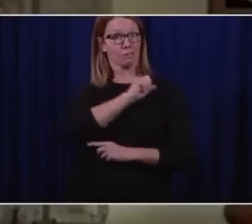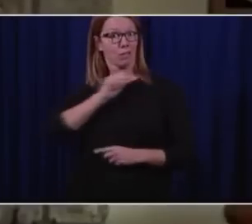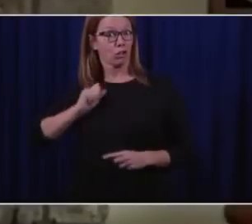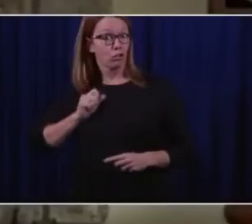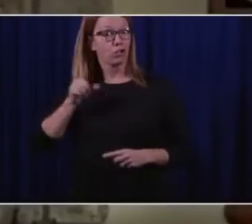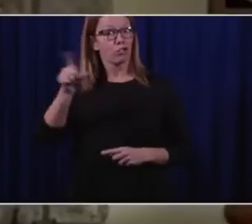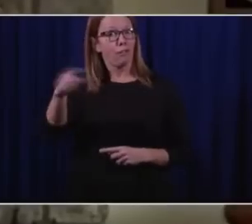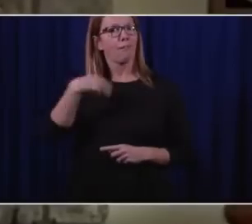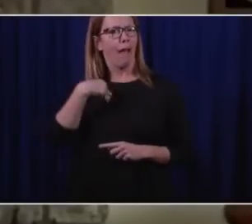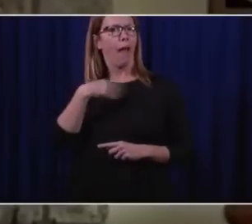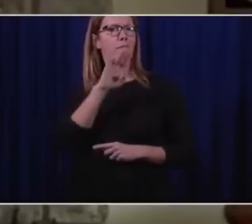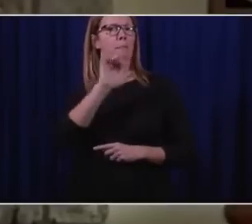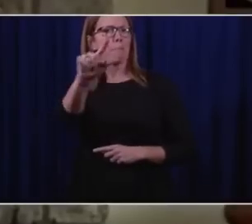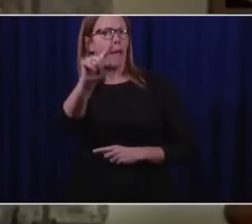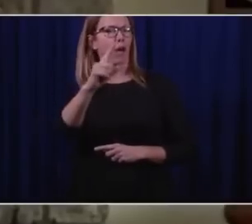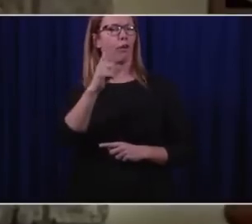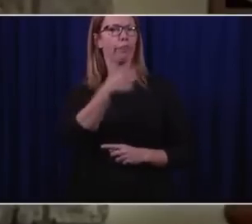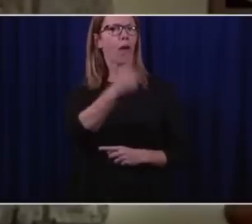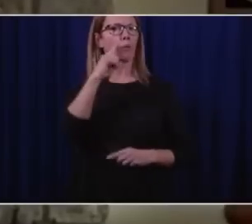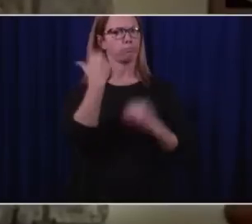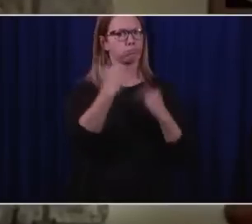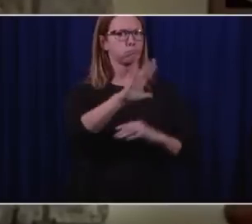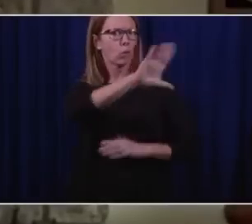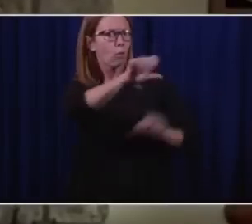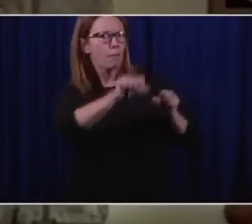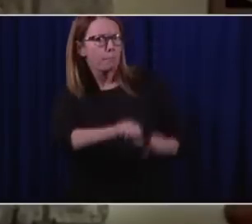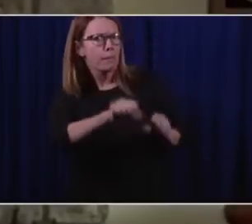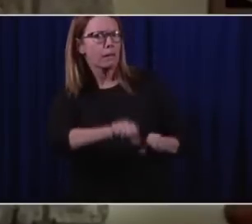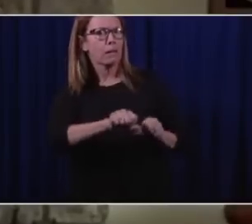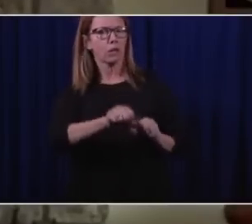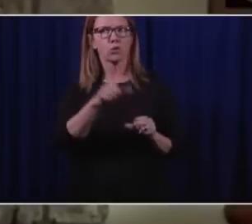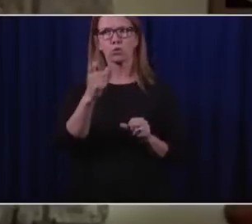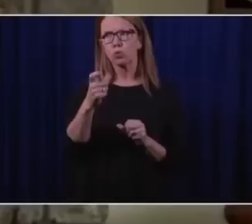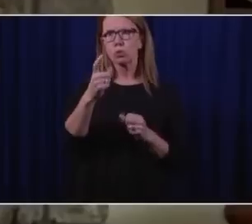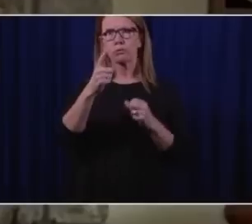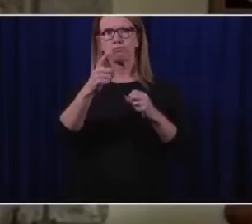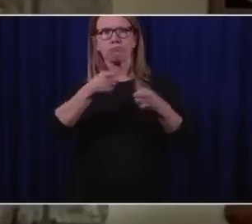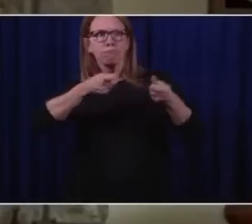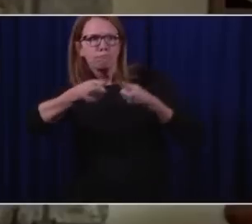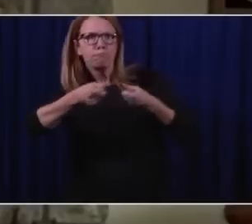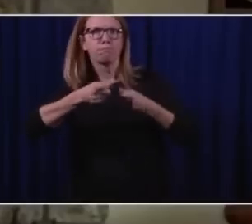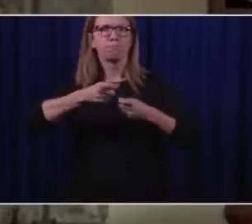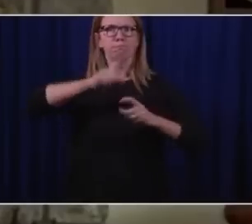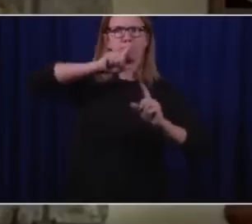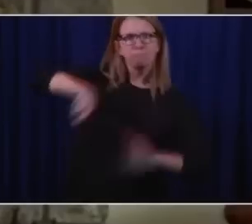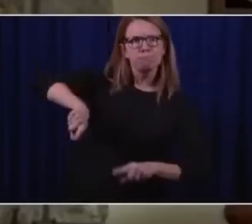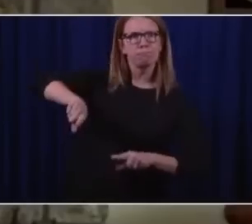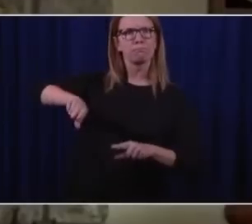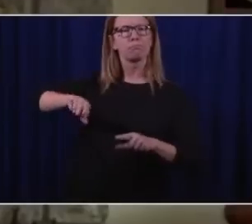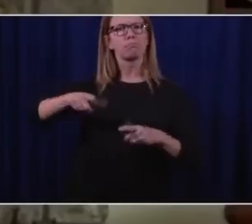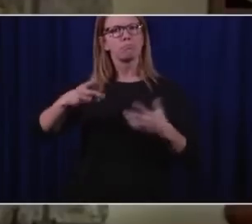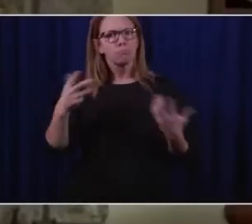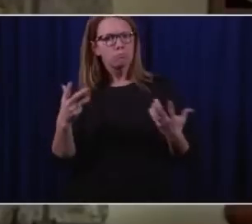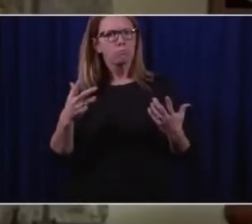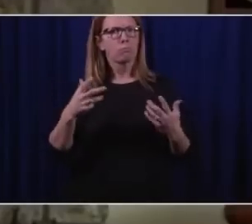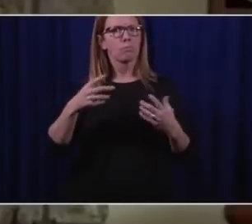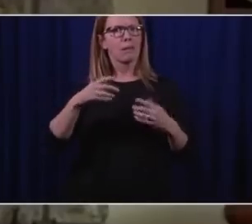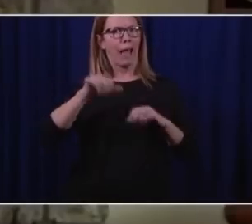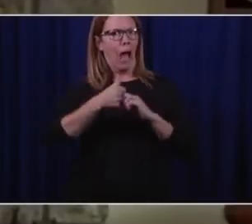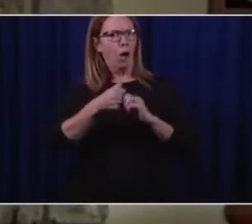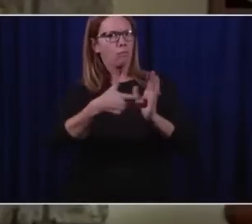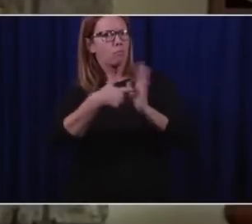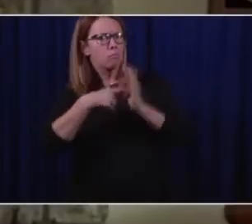advancing a bill that would undermine your ability to issue health orders. House Republicans voted down a motion to require mask wearing.